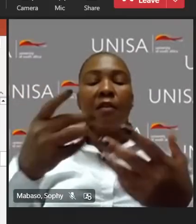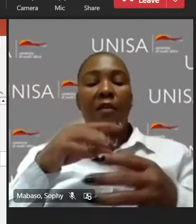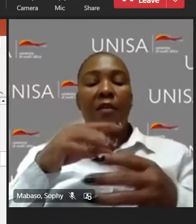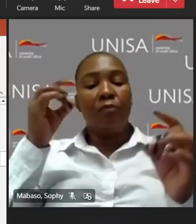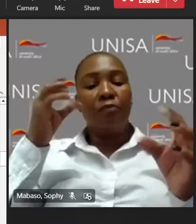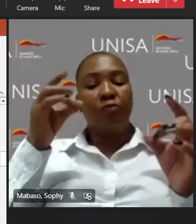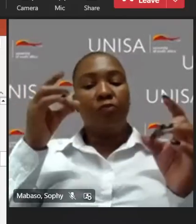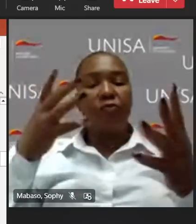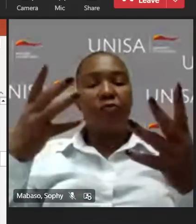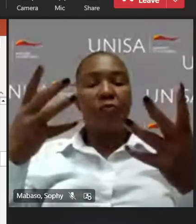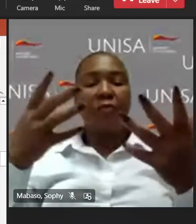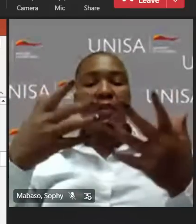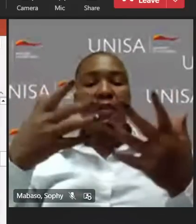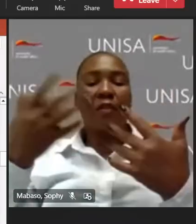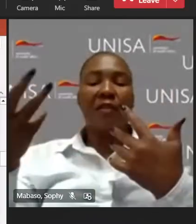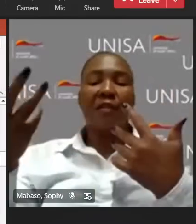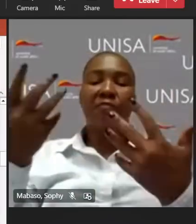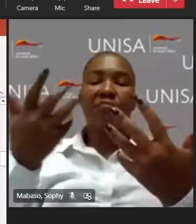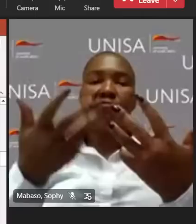most cases, you find that